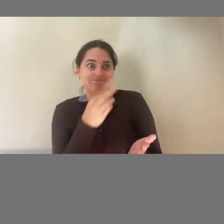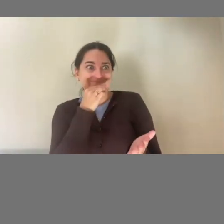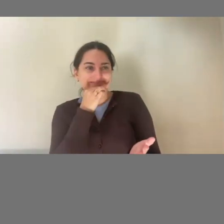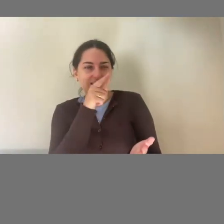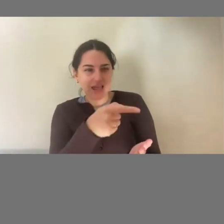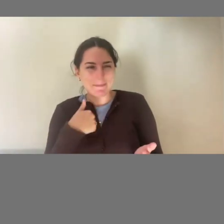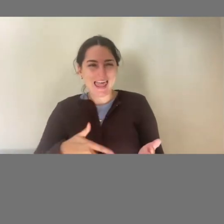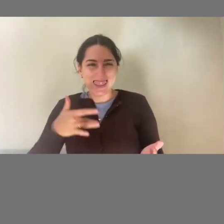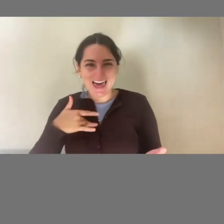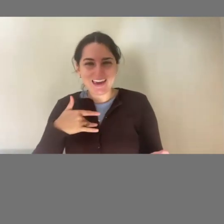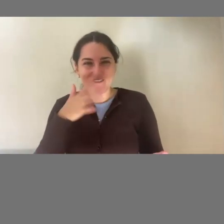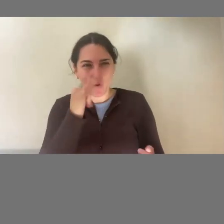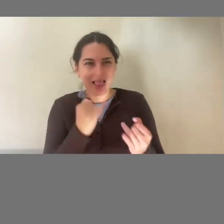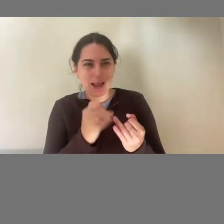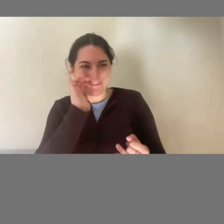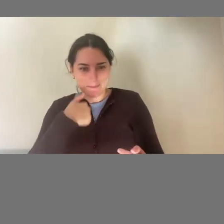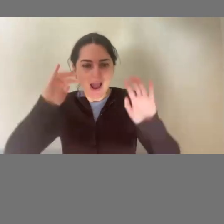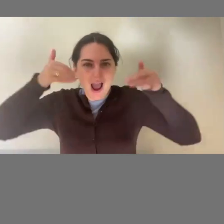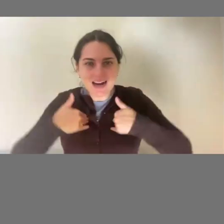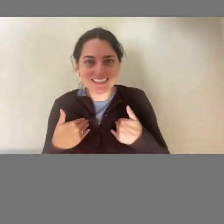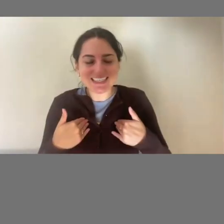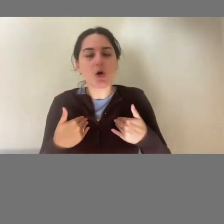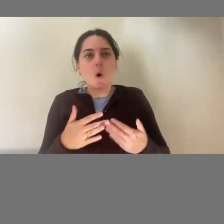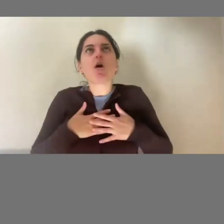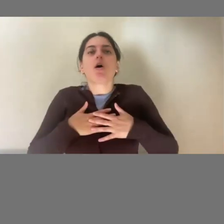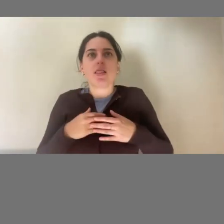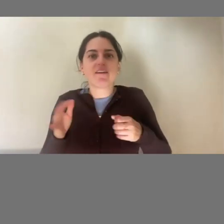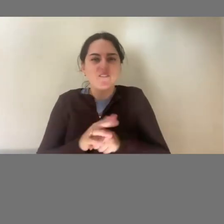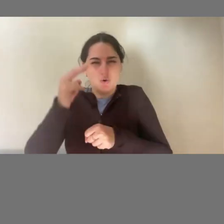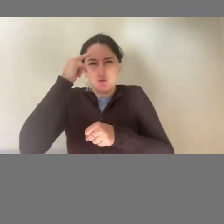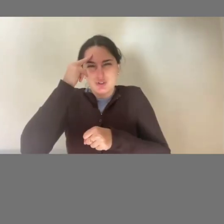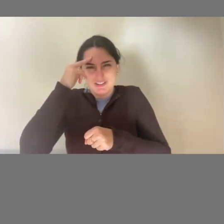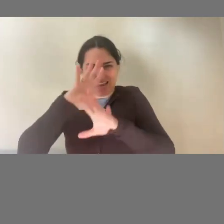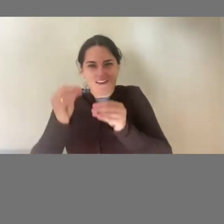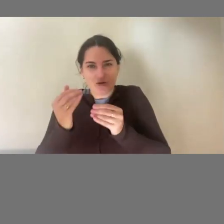why his life was the way it was, and he got a greater understanding